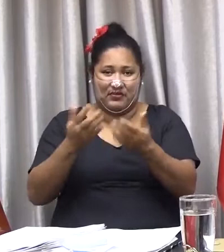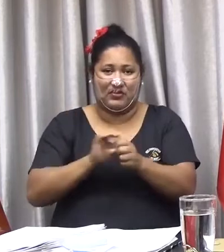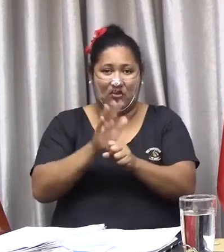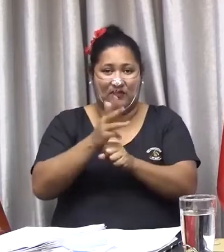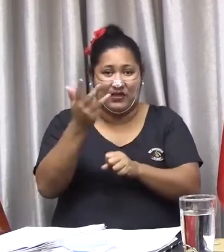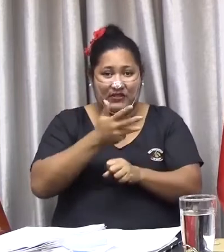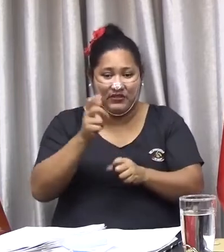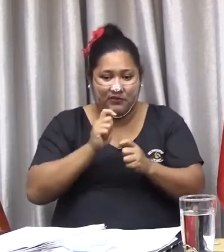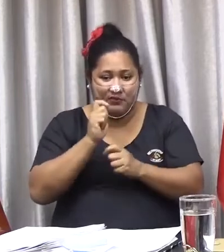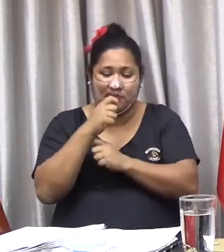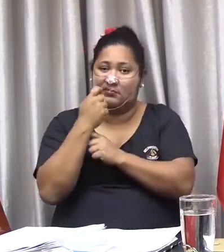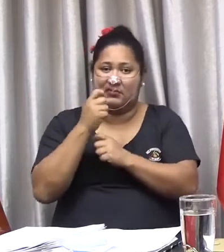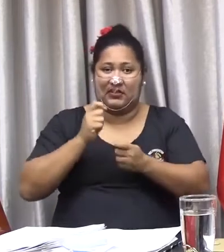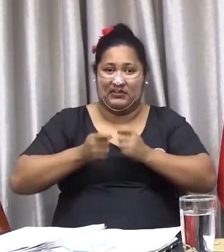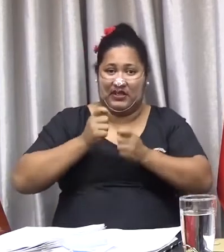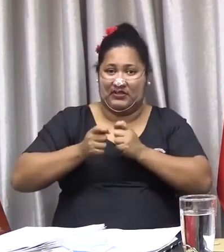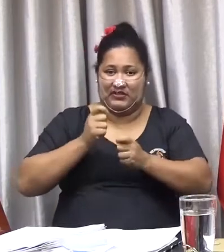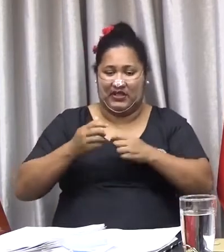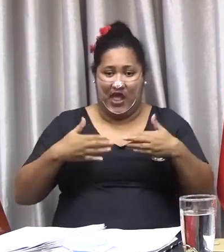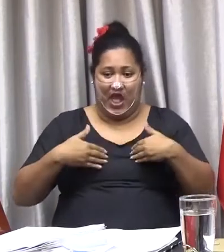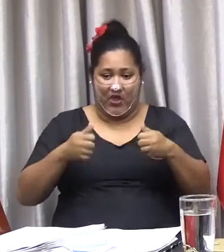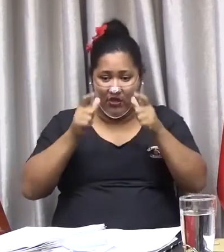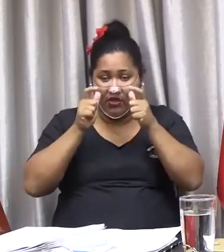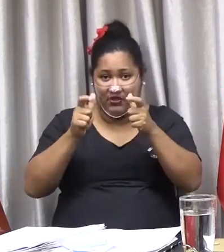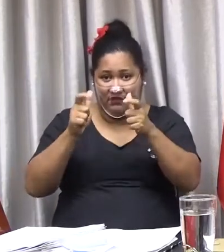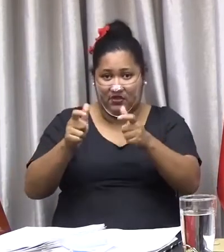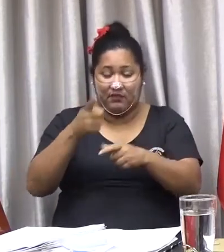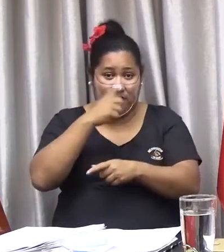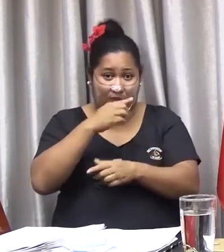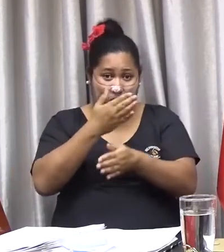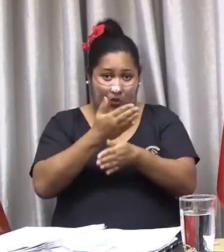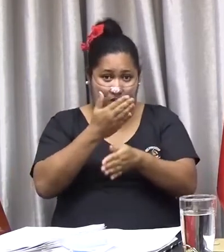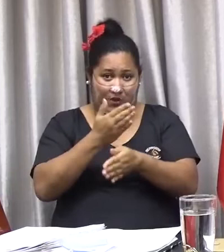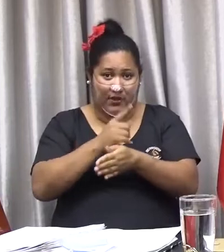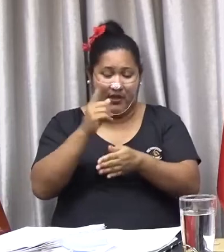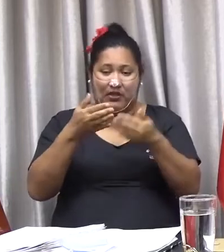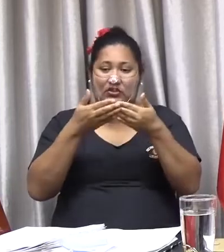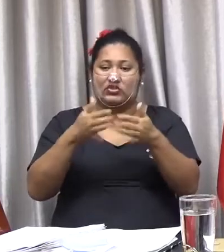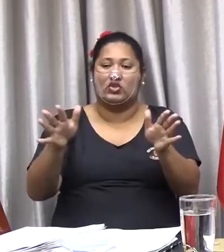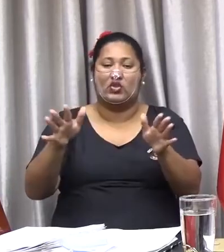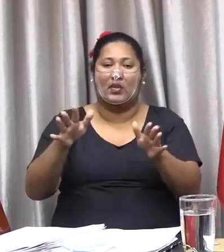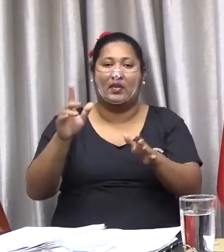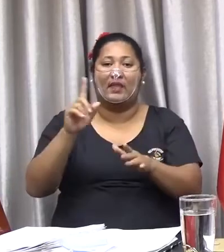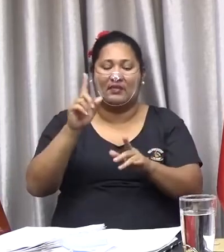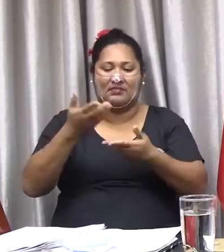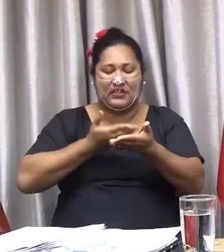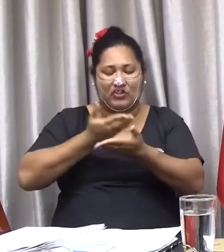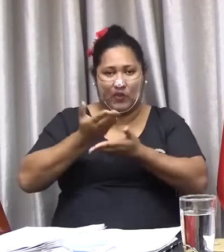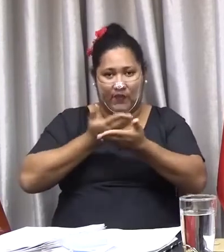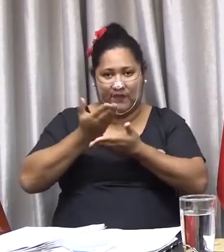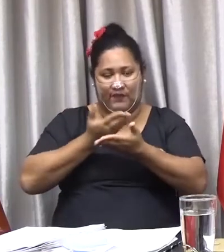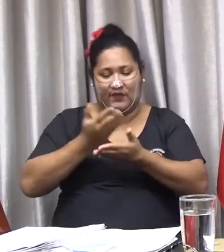COVID-19 tests, health and safety of employees and the general public that they serve.